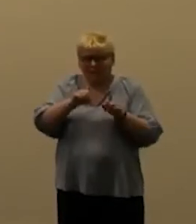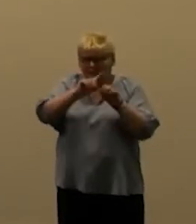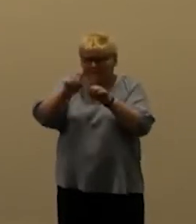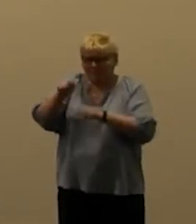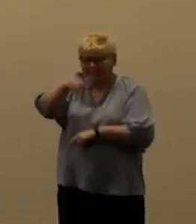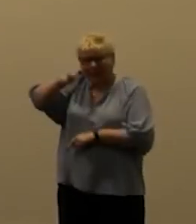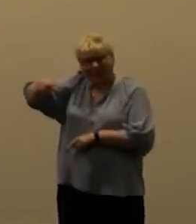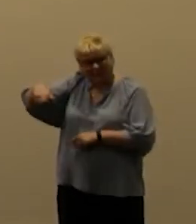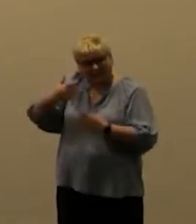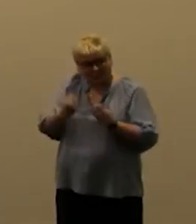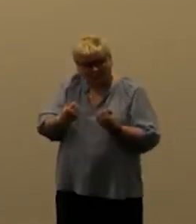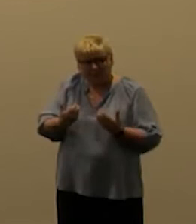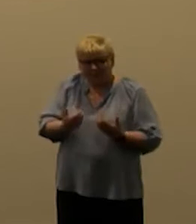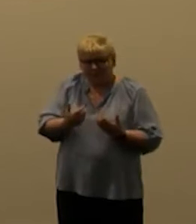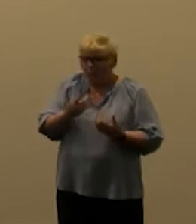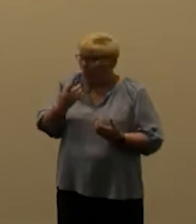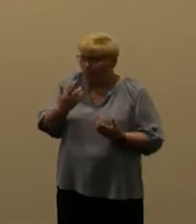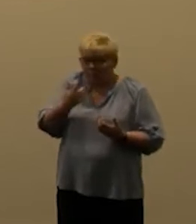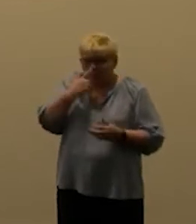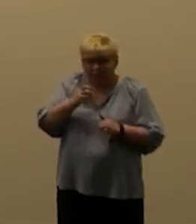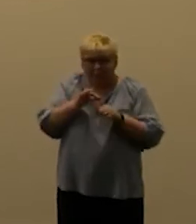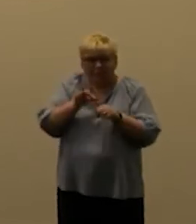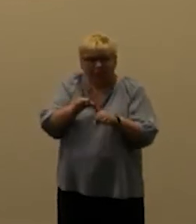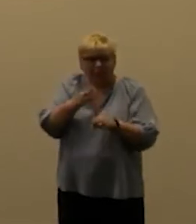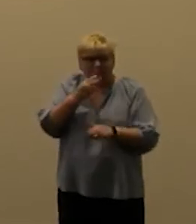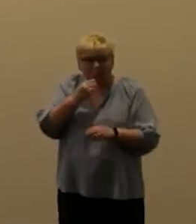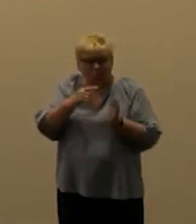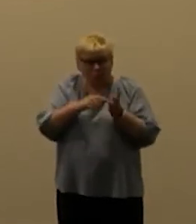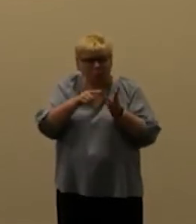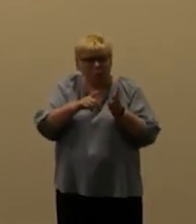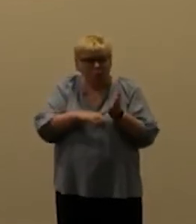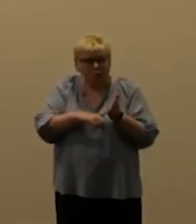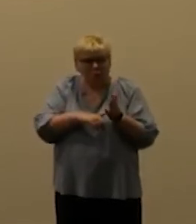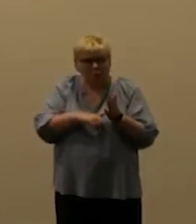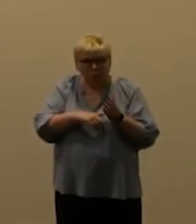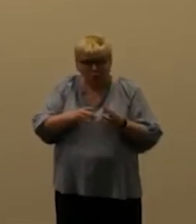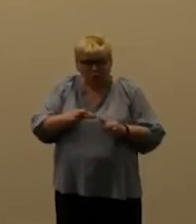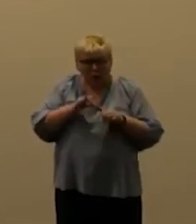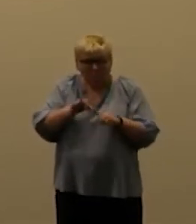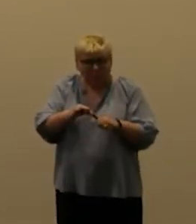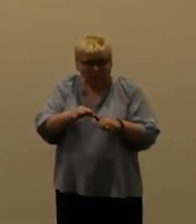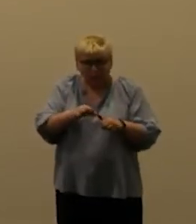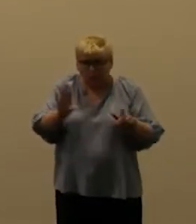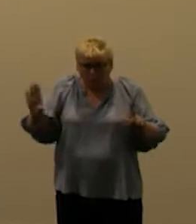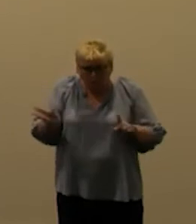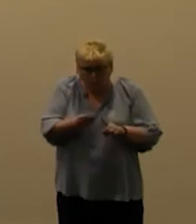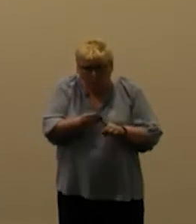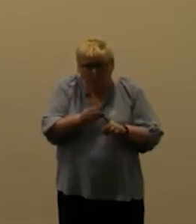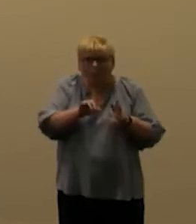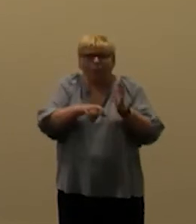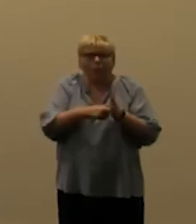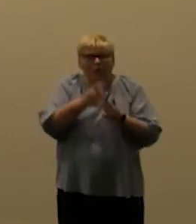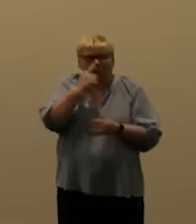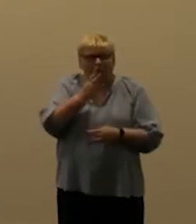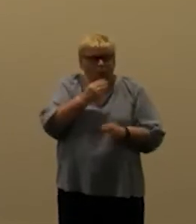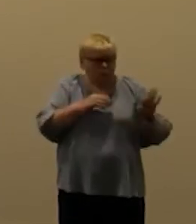may have. Now, of course, you could go and apply that using the tool, like the automate step, and we could just apply that configuration to them. Or we could use this just to see